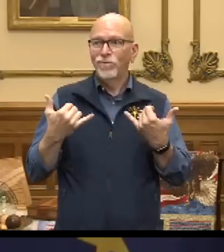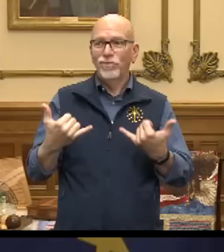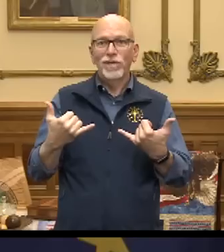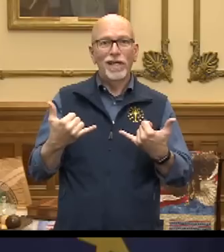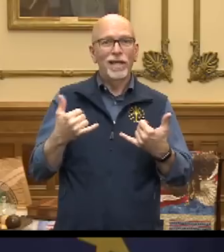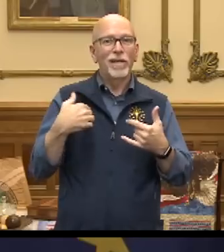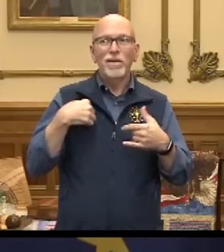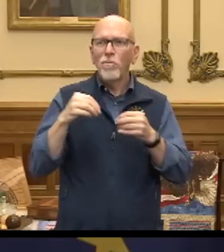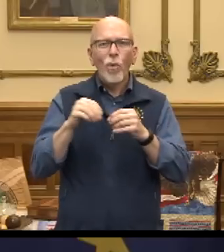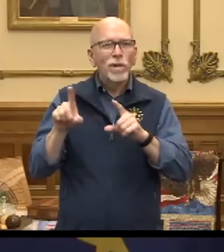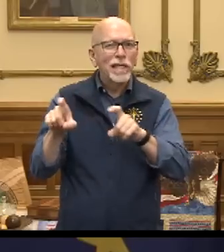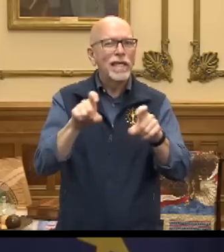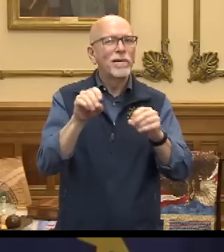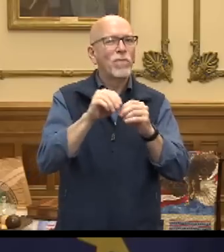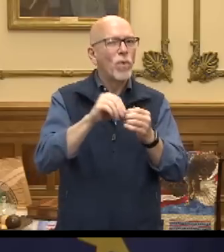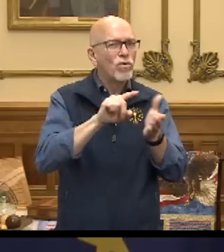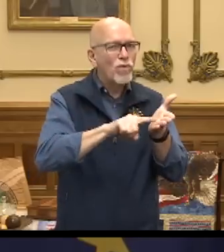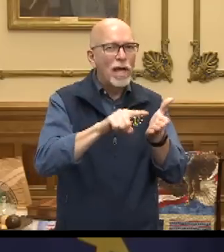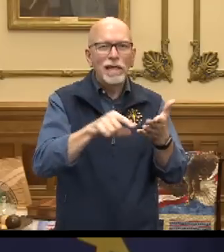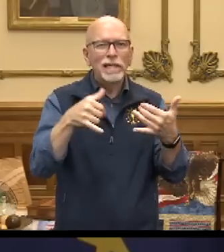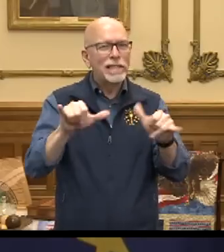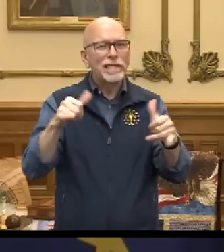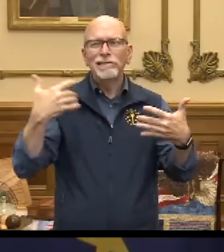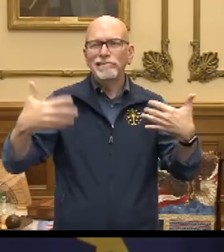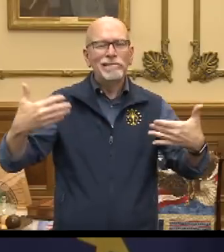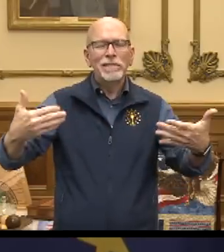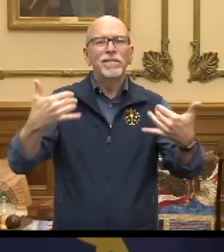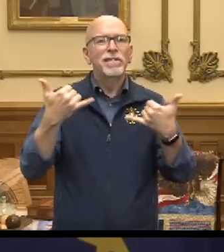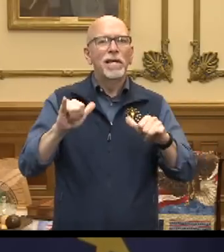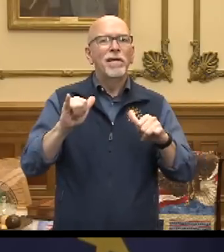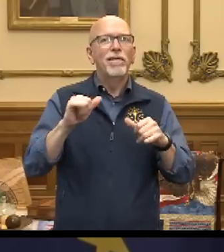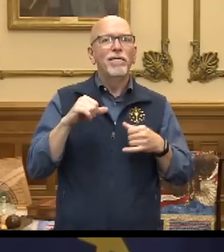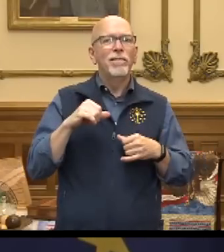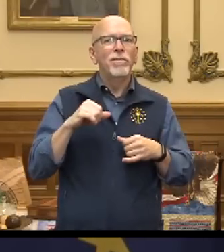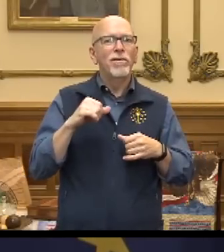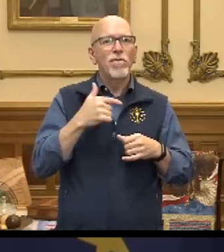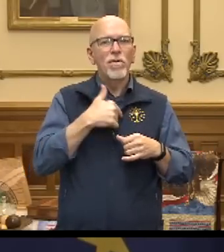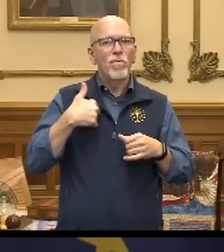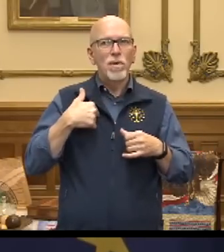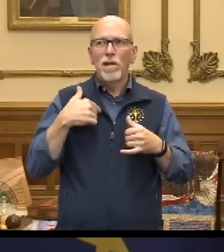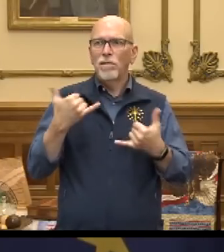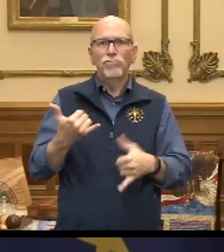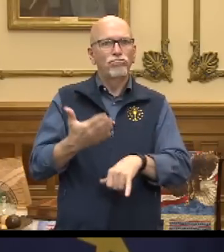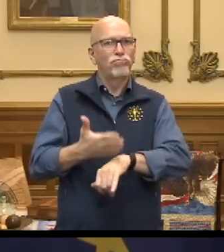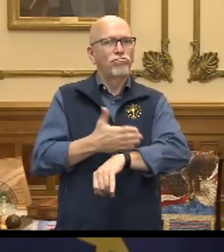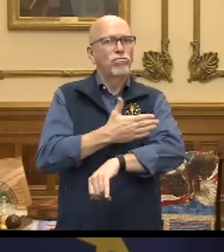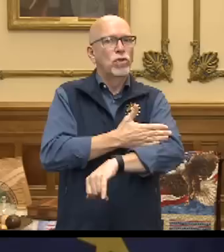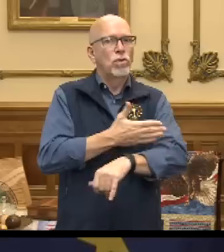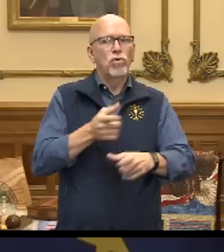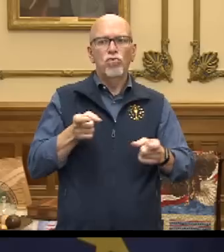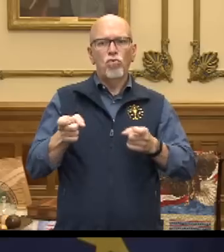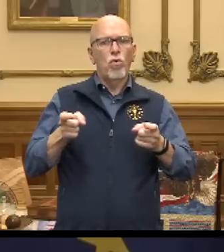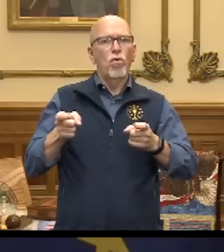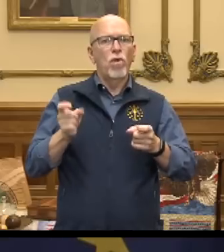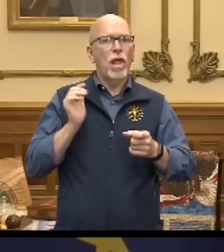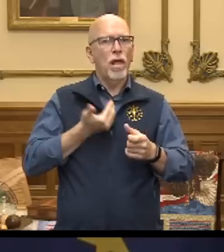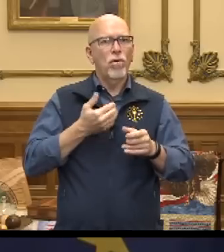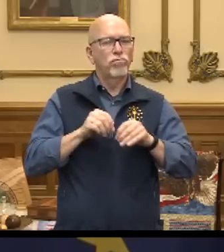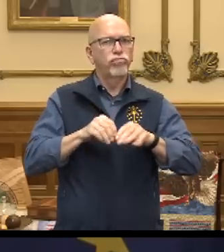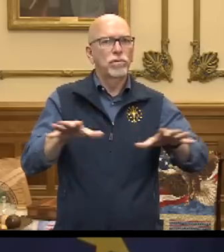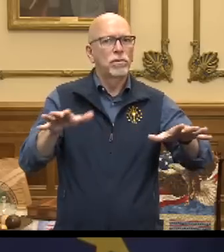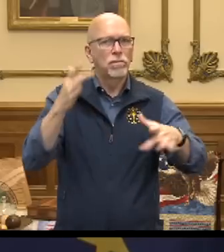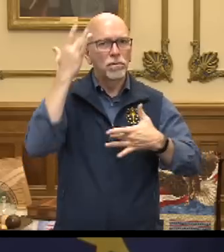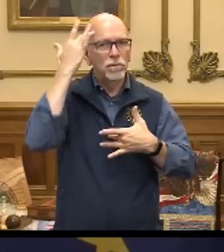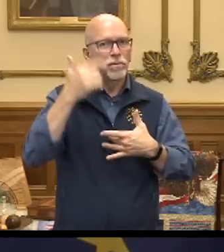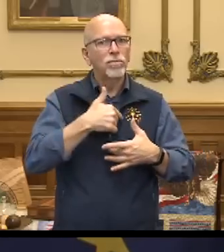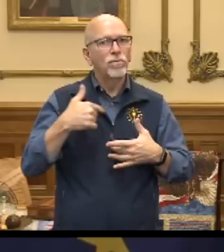more testing and more tracing and our ability improve to control the spread, we